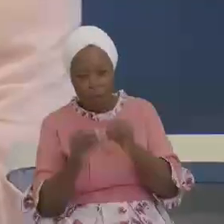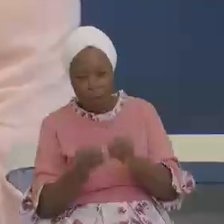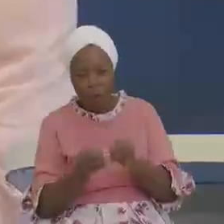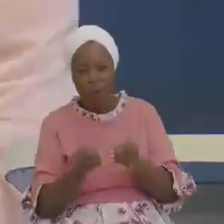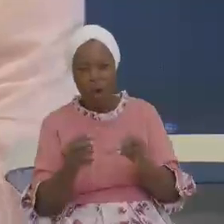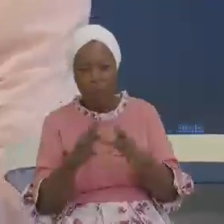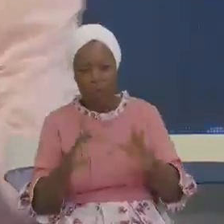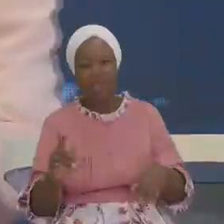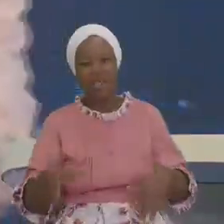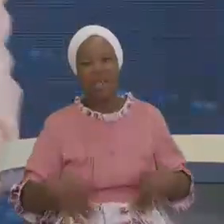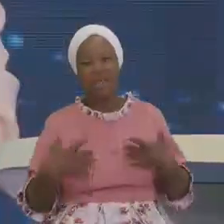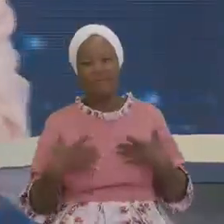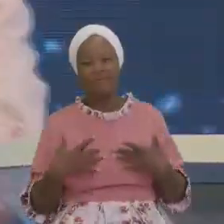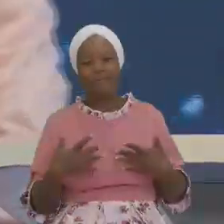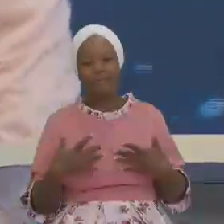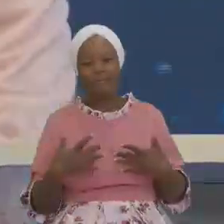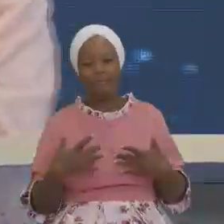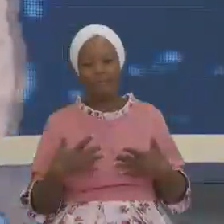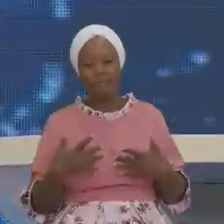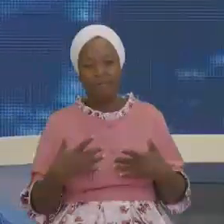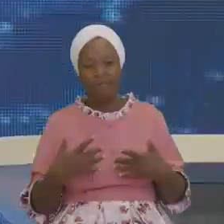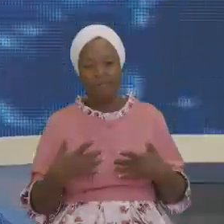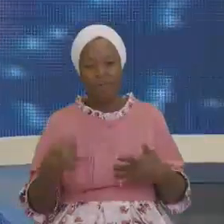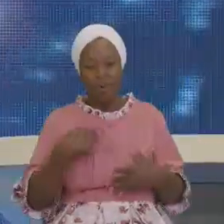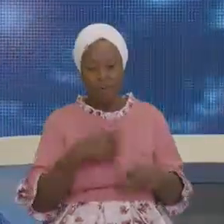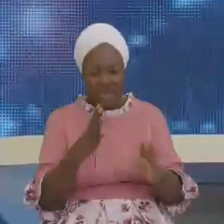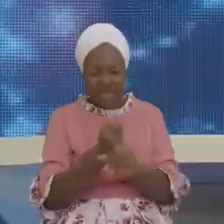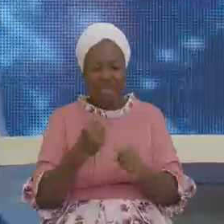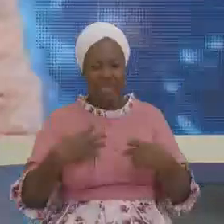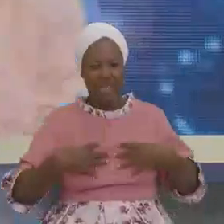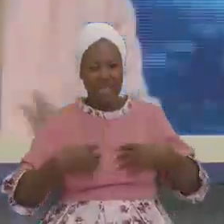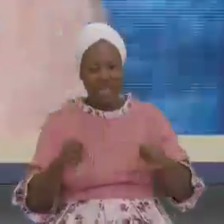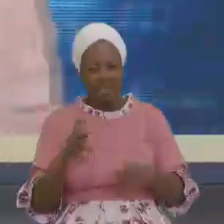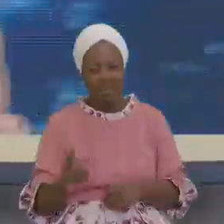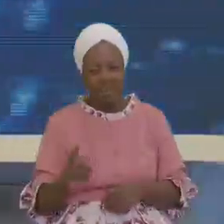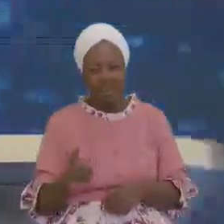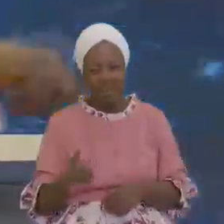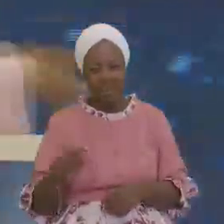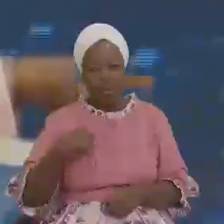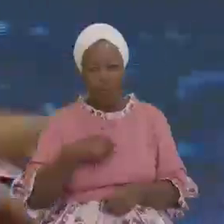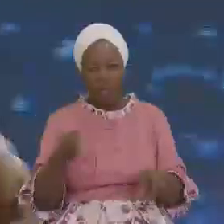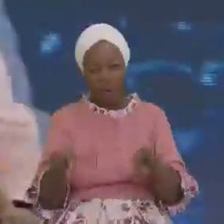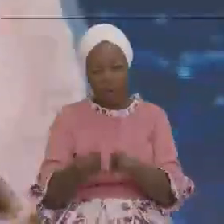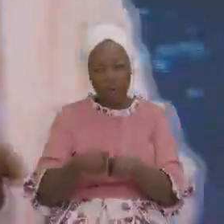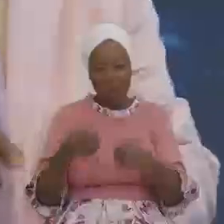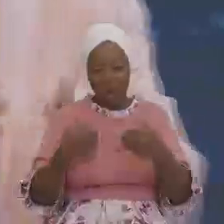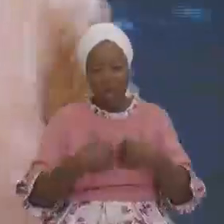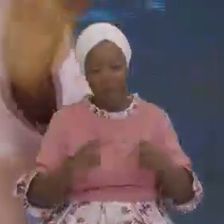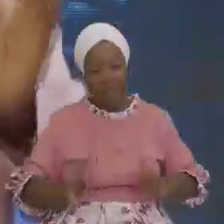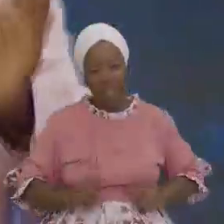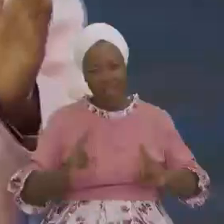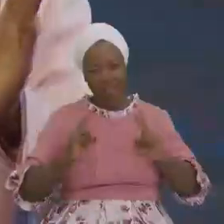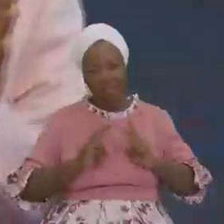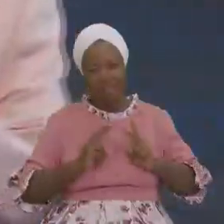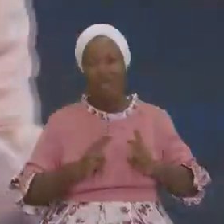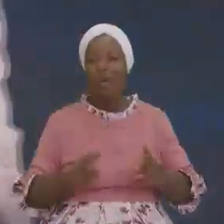abundant life. We get healed, we also have health.